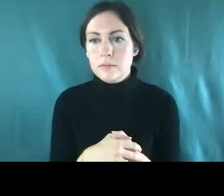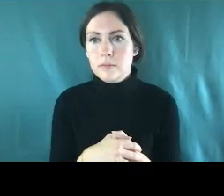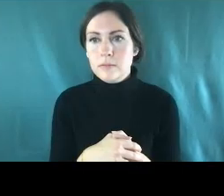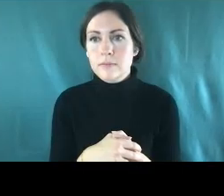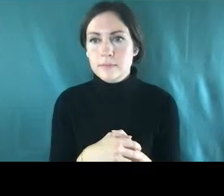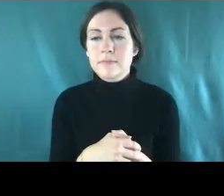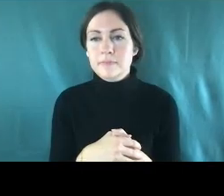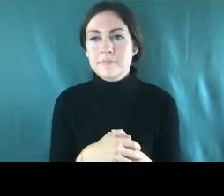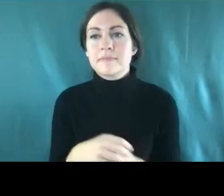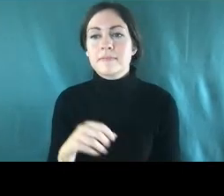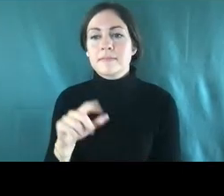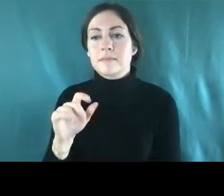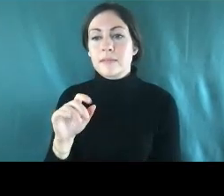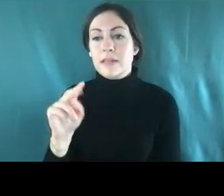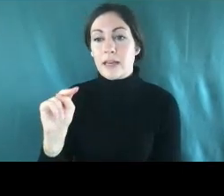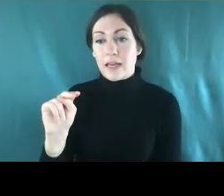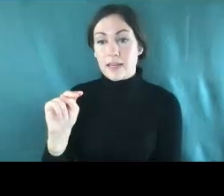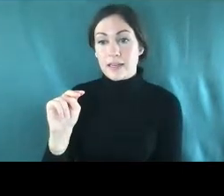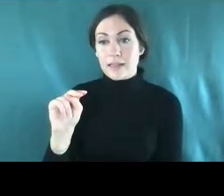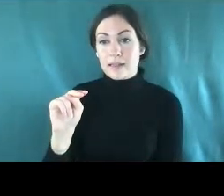that link is